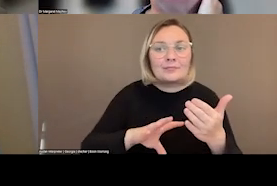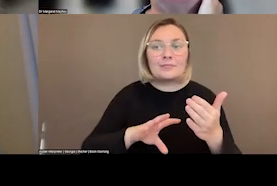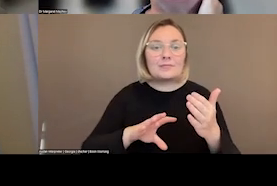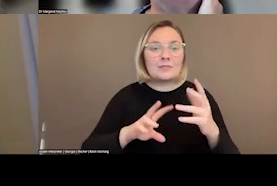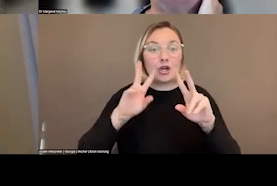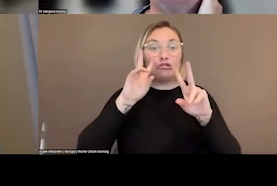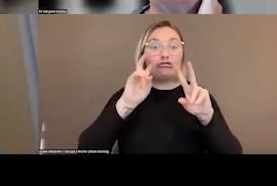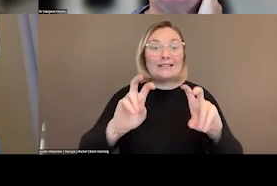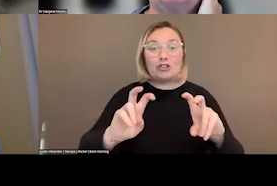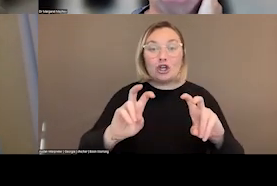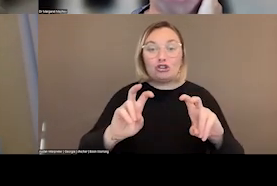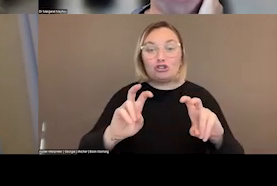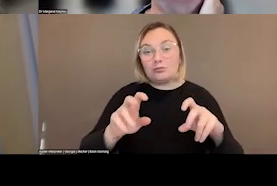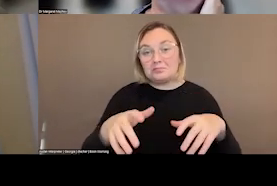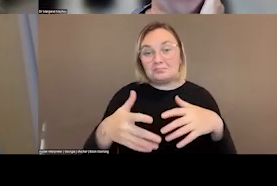research